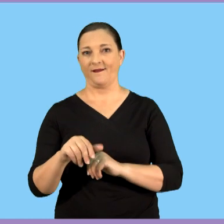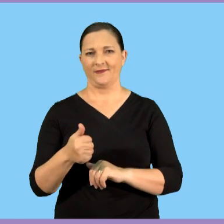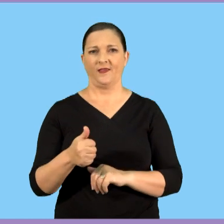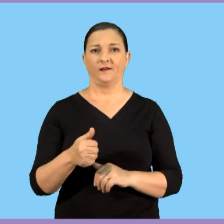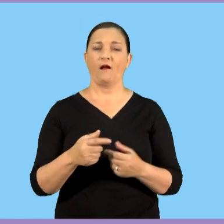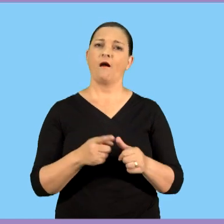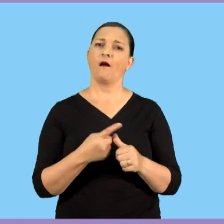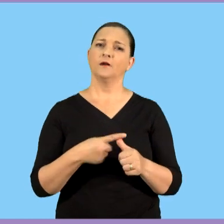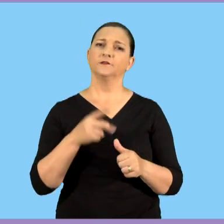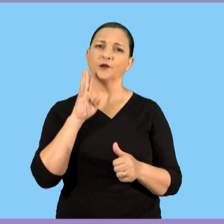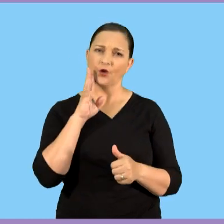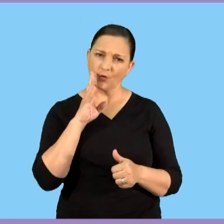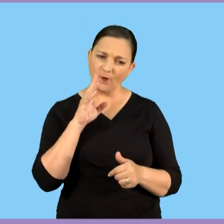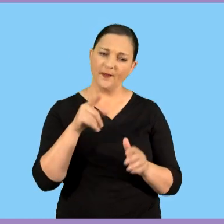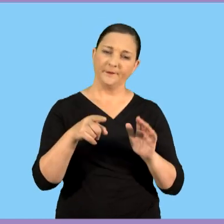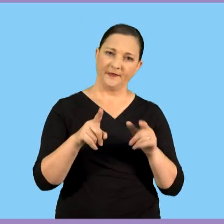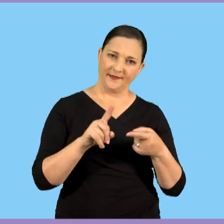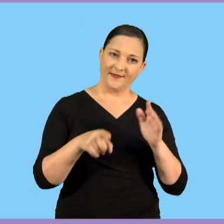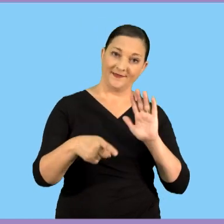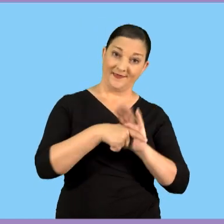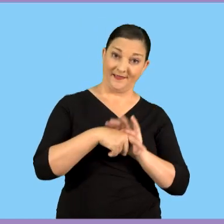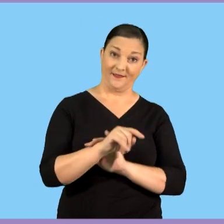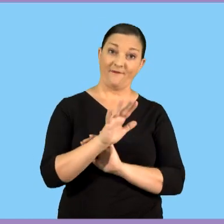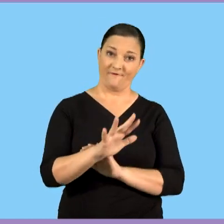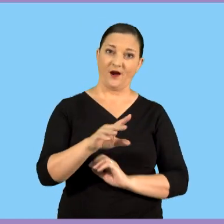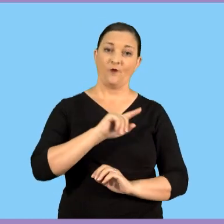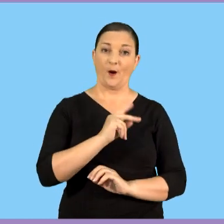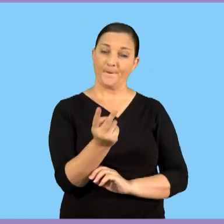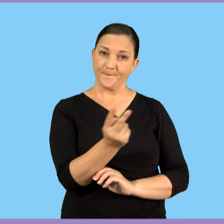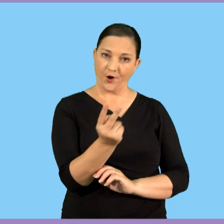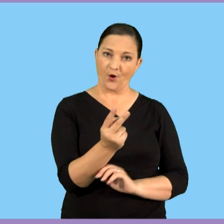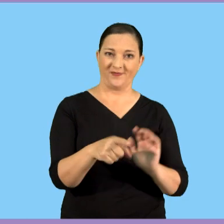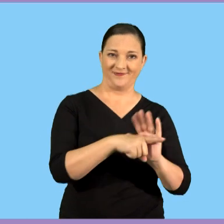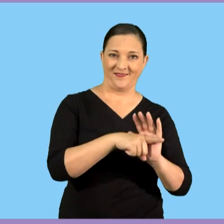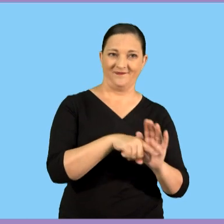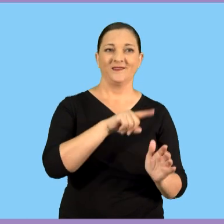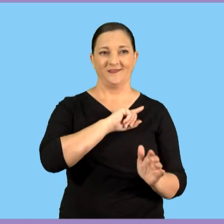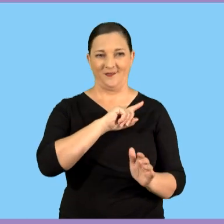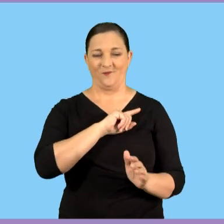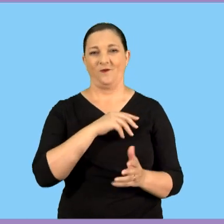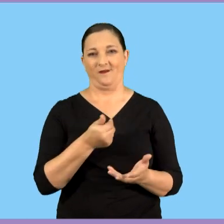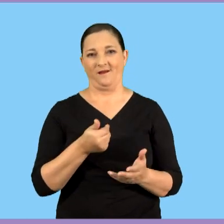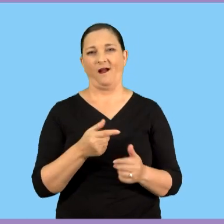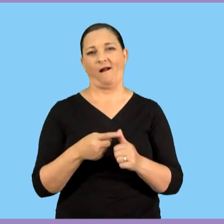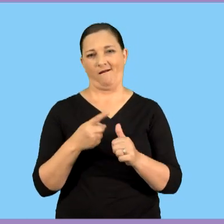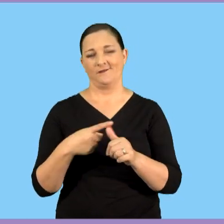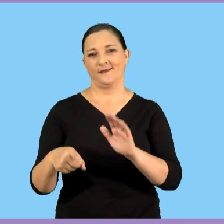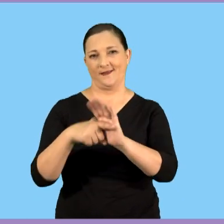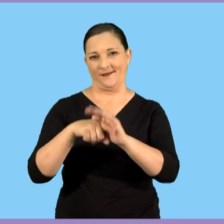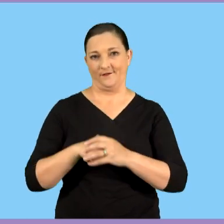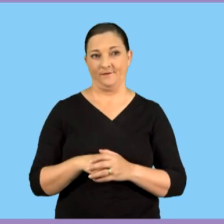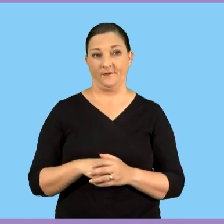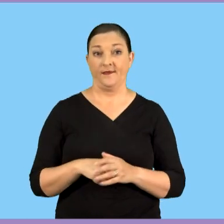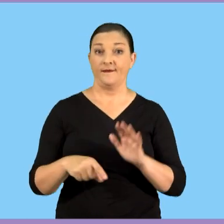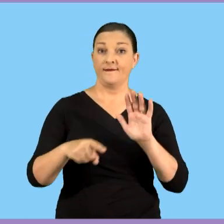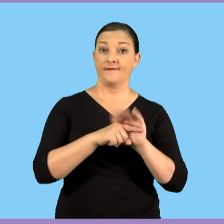negative 5. So because they are both negative, then the answer is going to be negative. Let's calculate the following. We have there